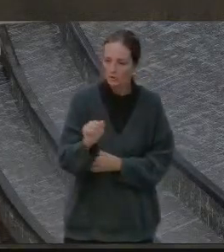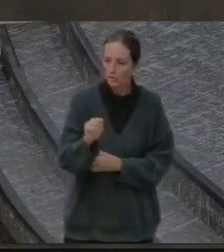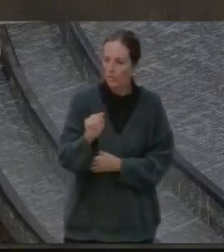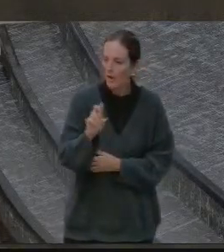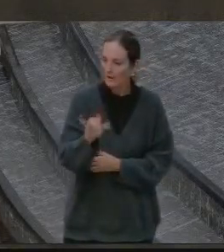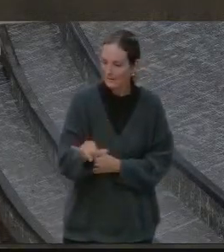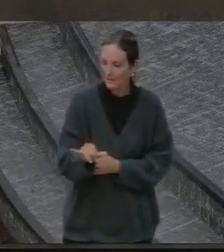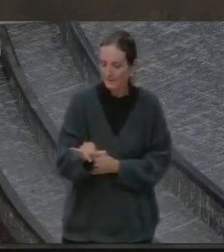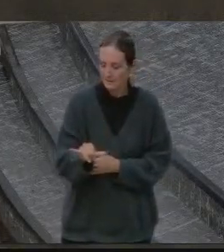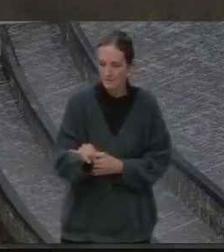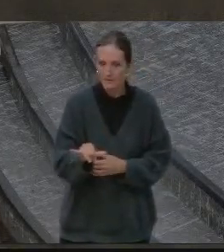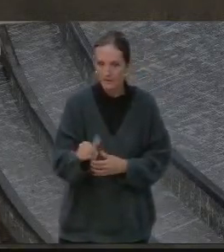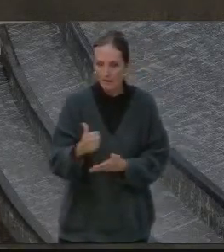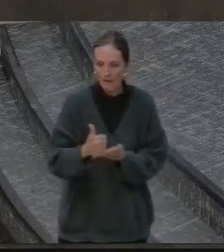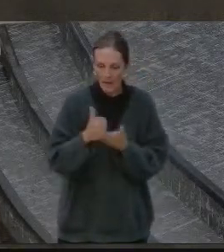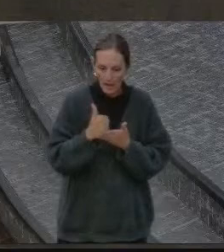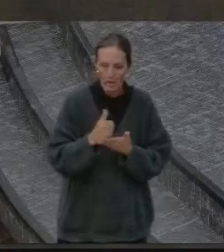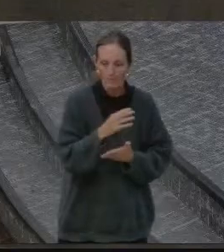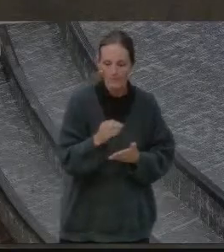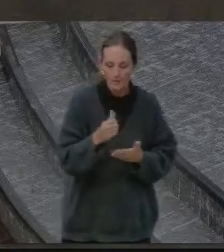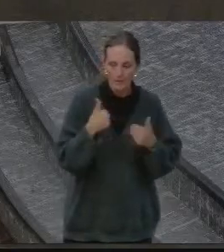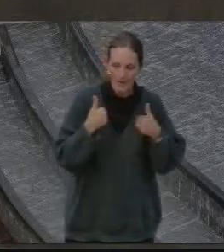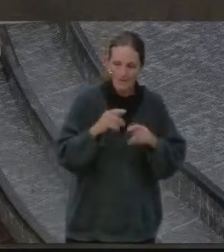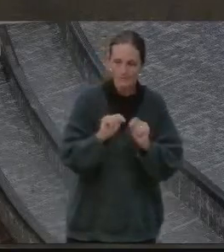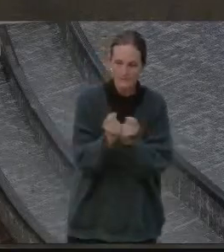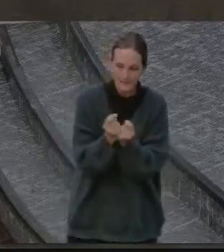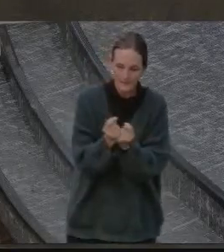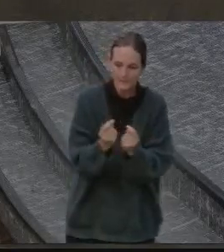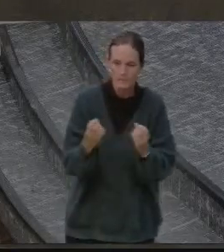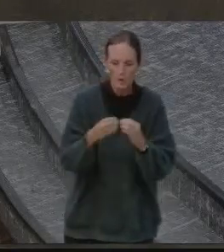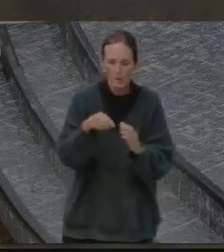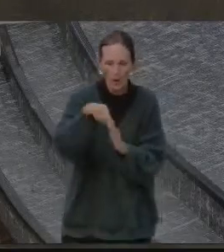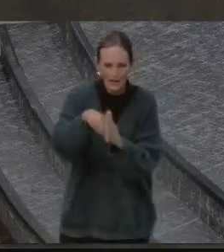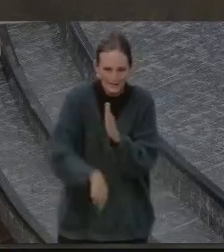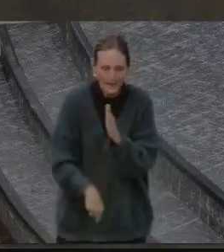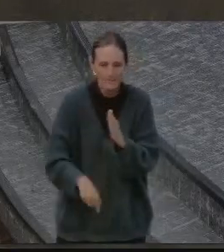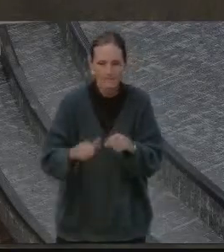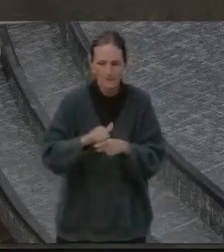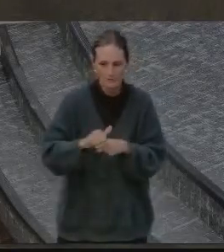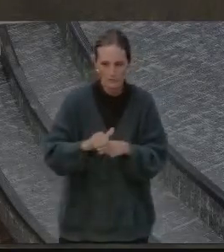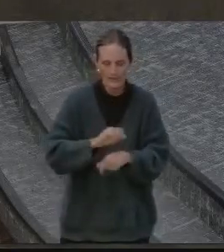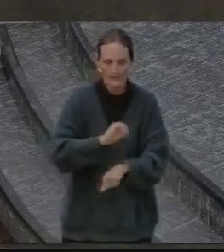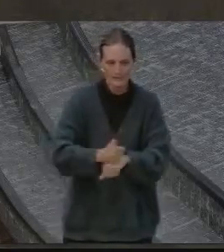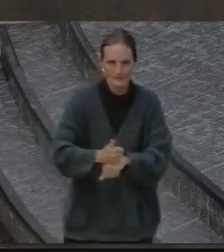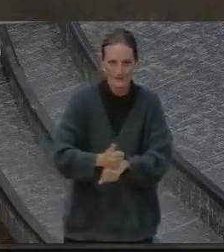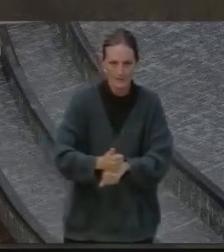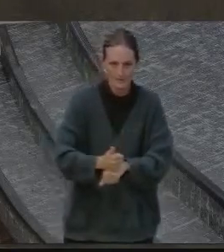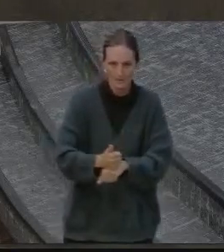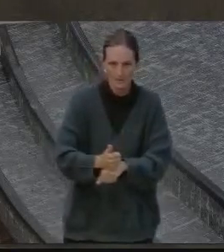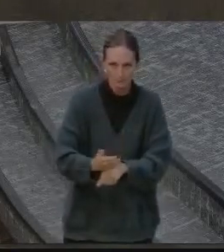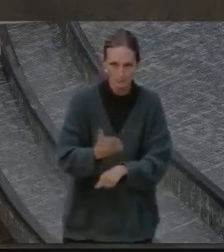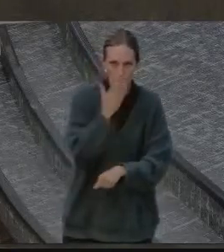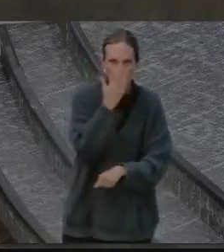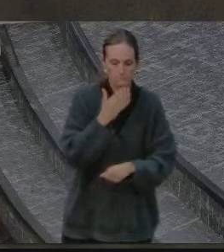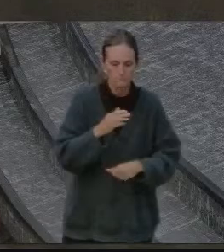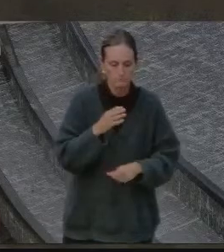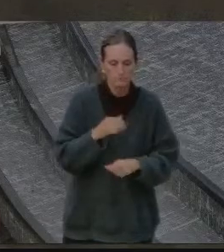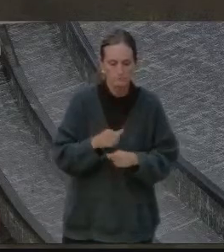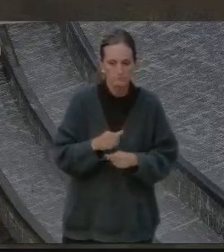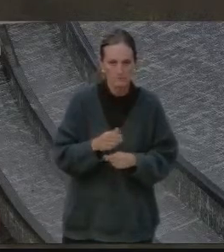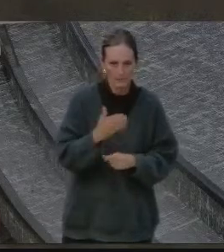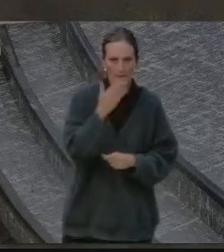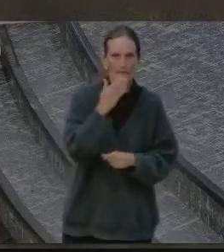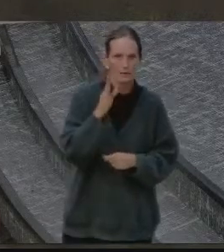trained teams, and we have more in-depth training set up in the very near future so that our schools can